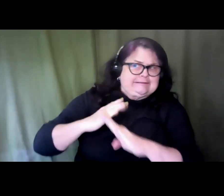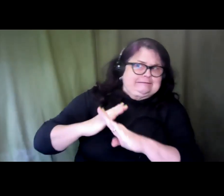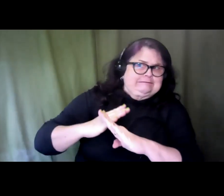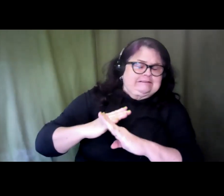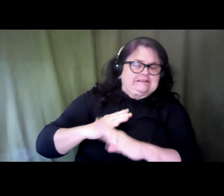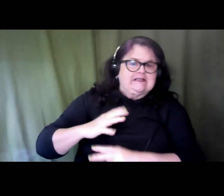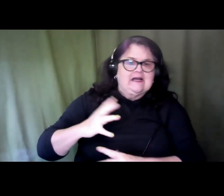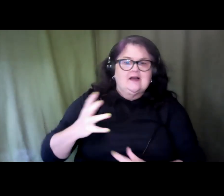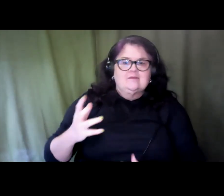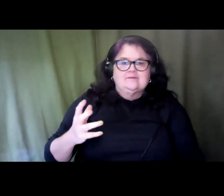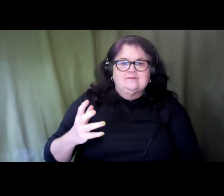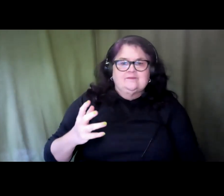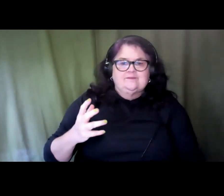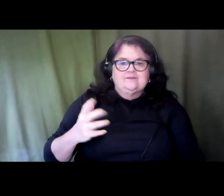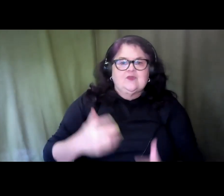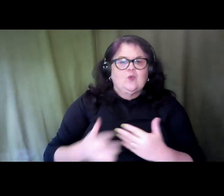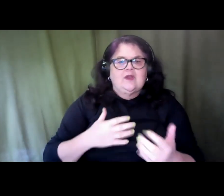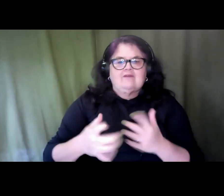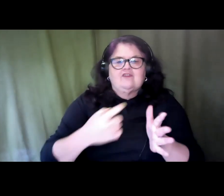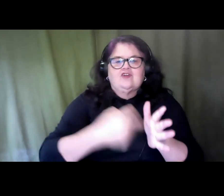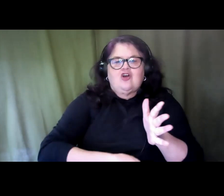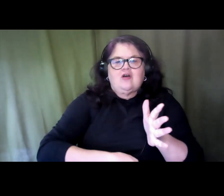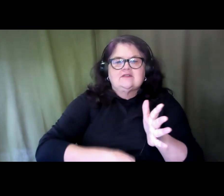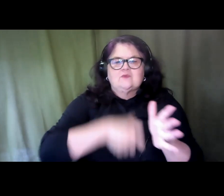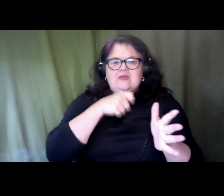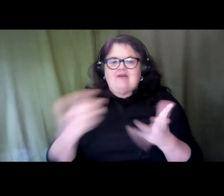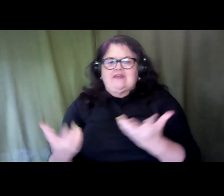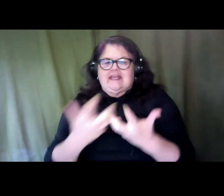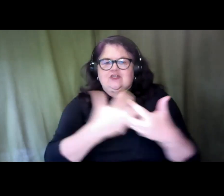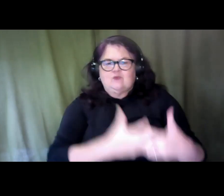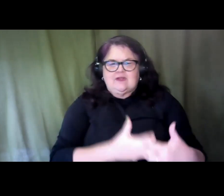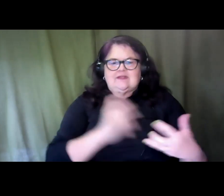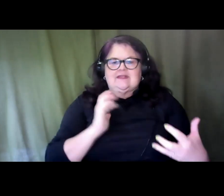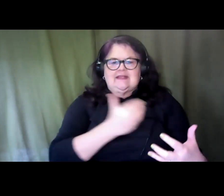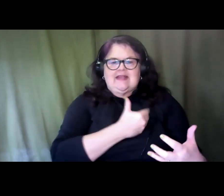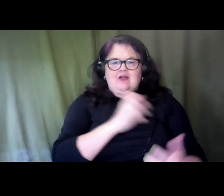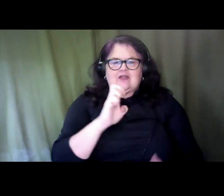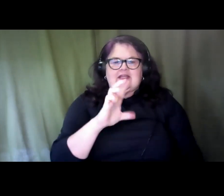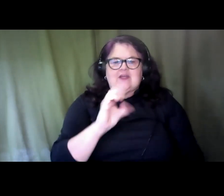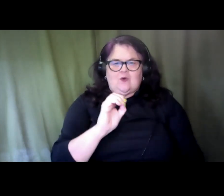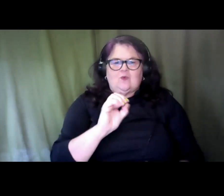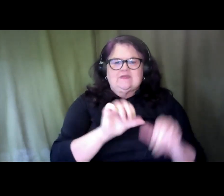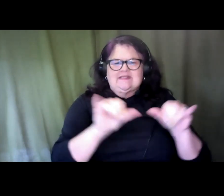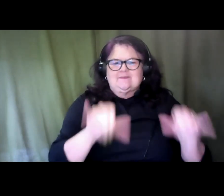like whatever costs we haven't yet integrated into our ecosystem yet.